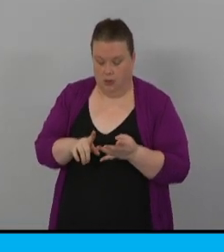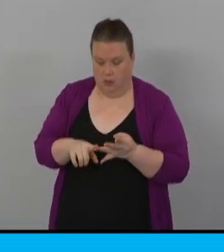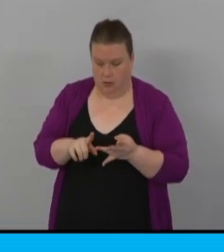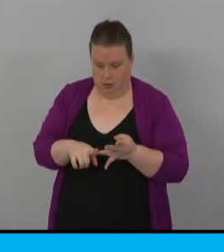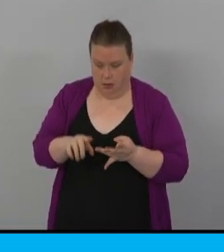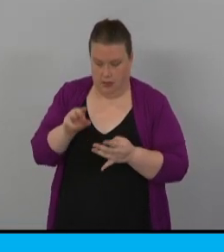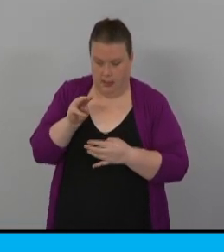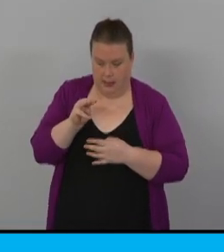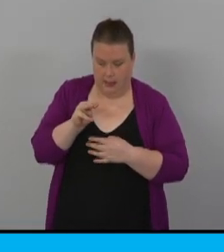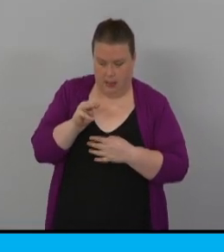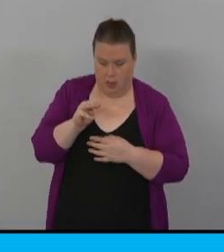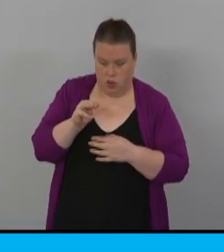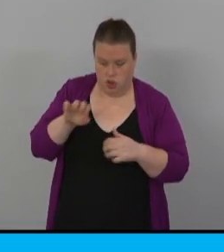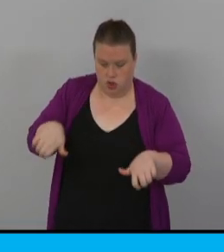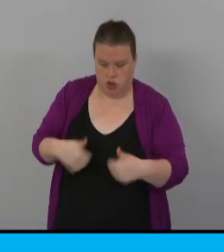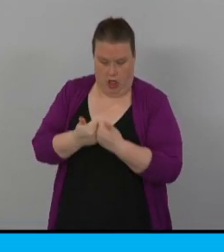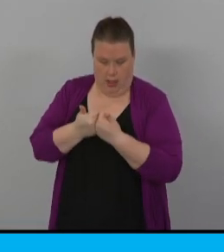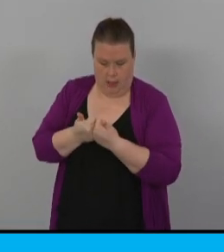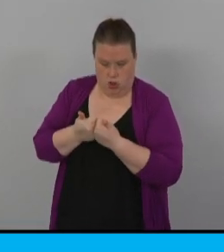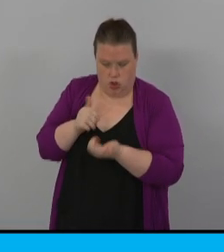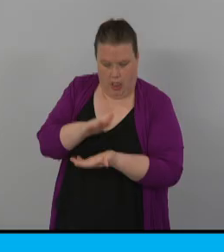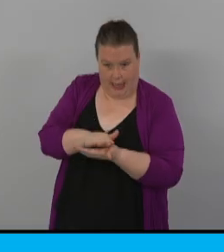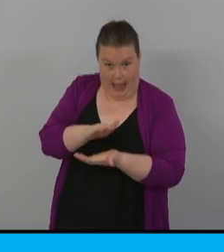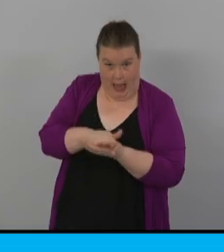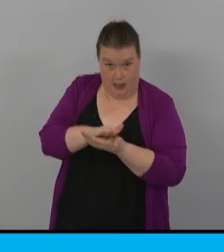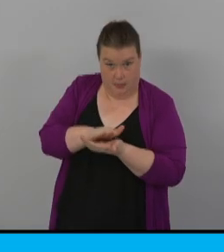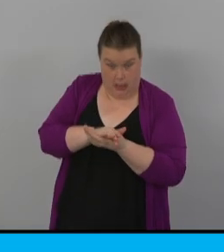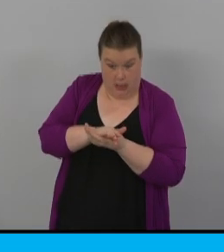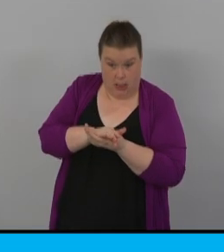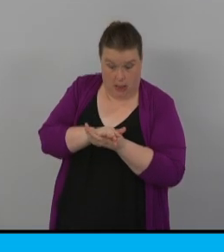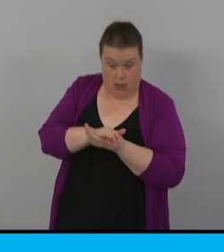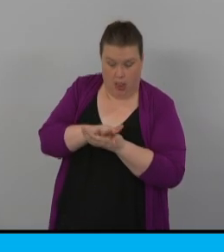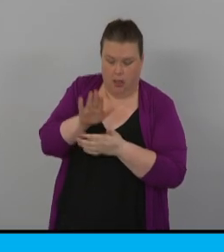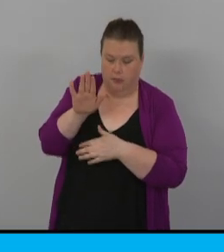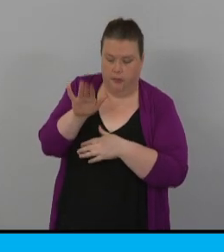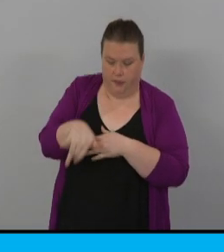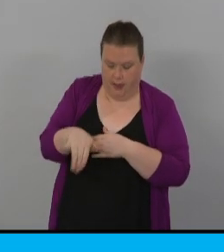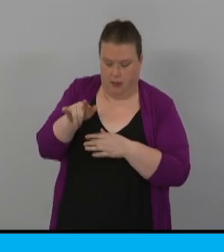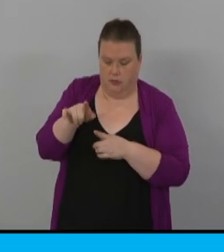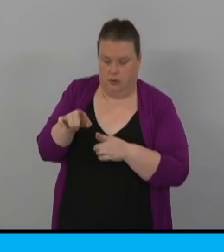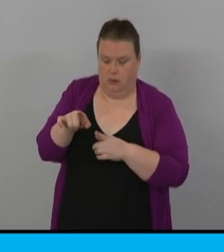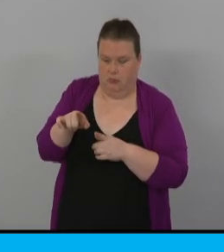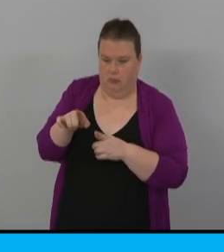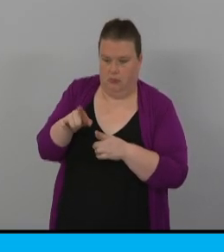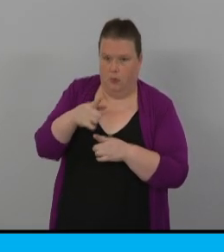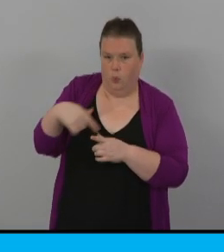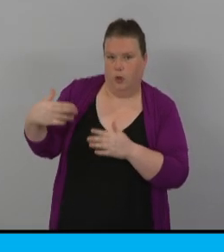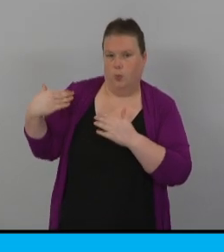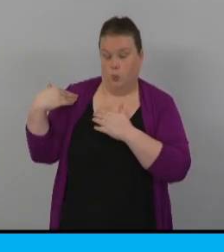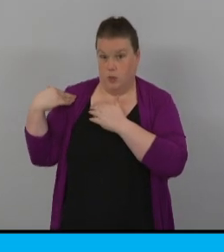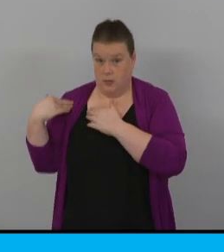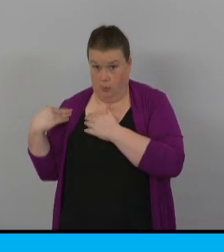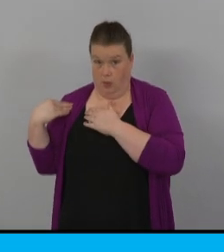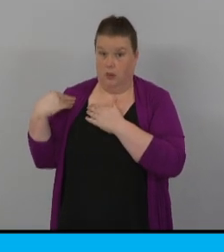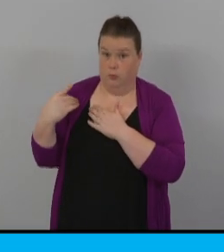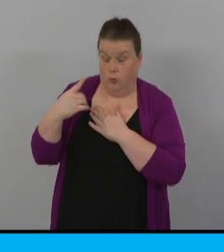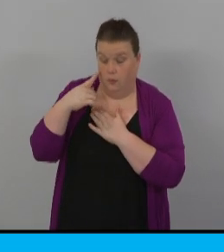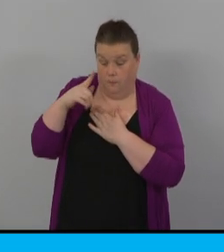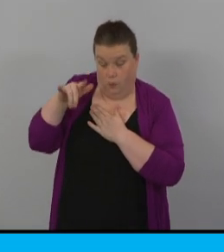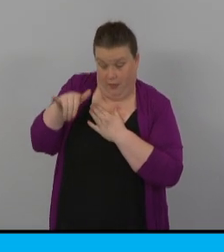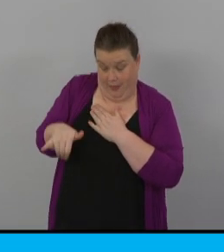education program. We are the fiscal agent for that program, even though the detention center is